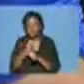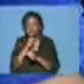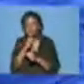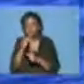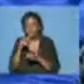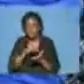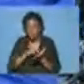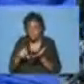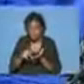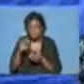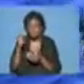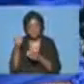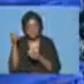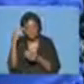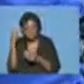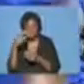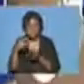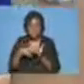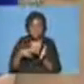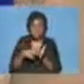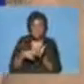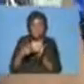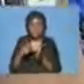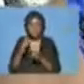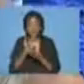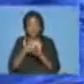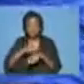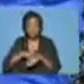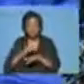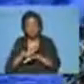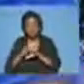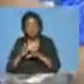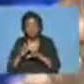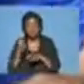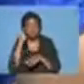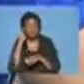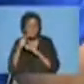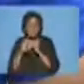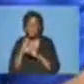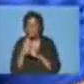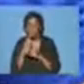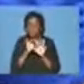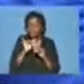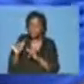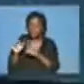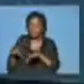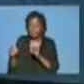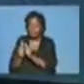son, our older sibling or any adult. Sometimes we don't even really take notice of who we leave our children. We just got to go on a job because we have bills to